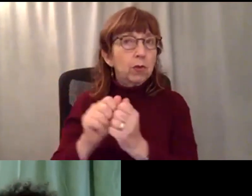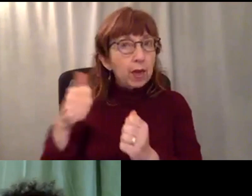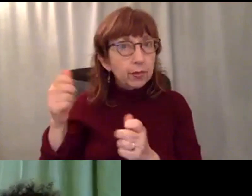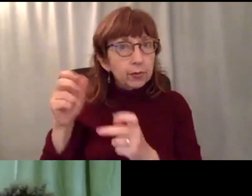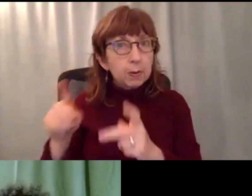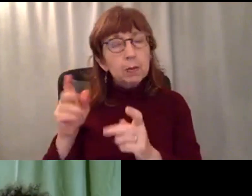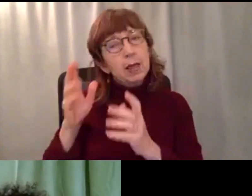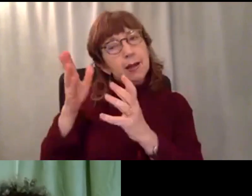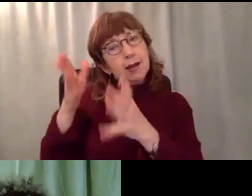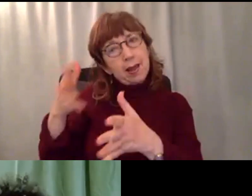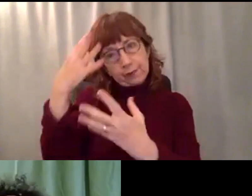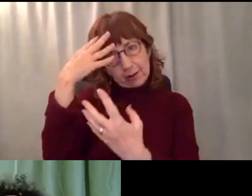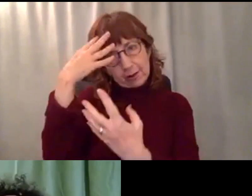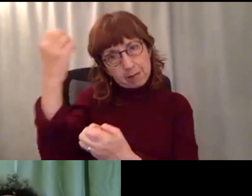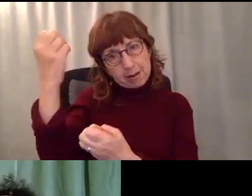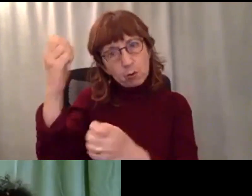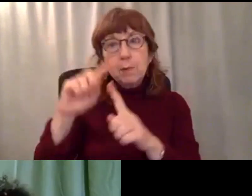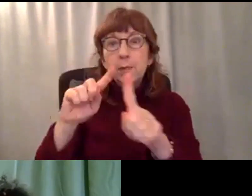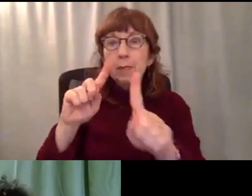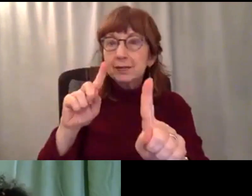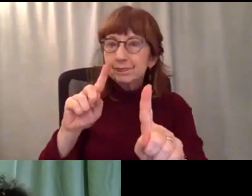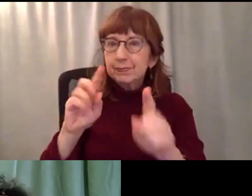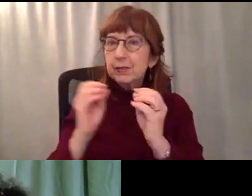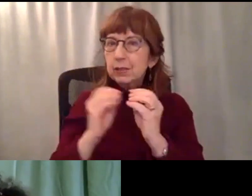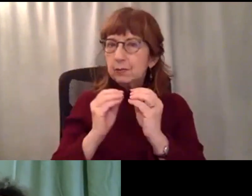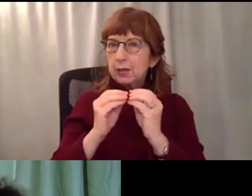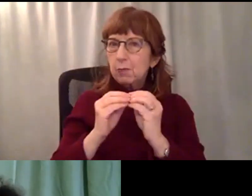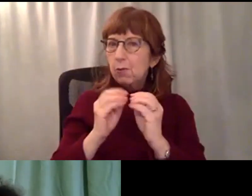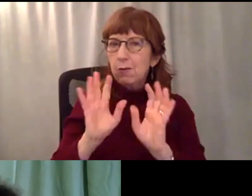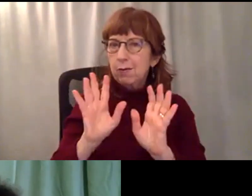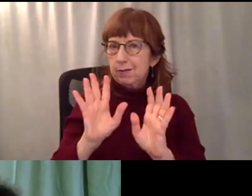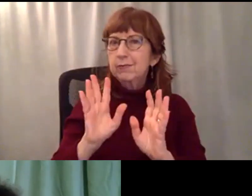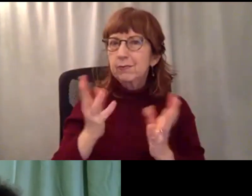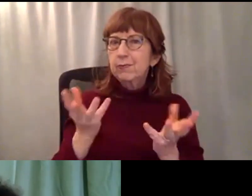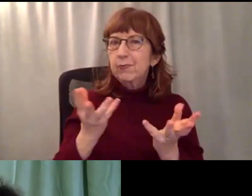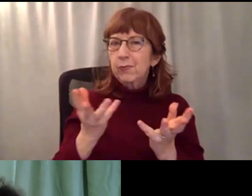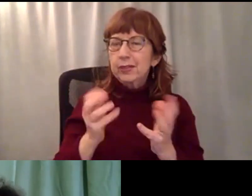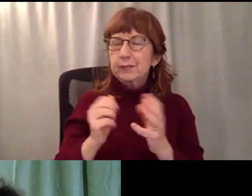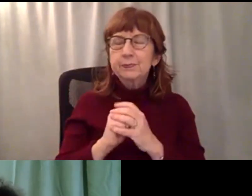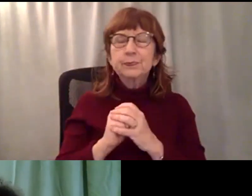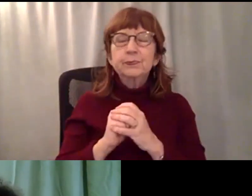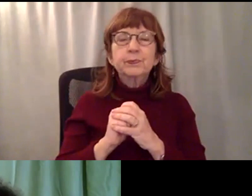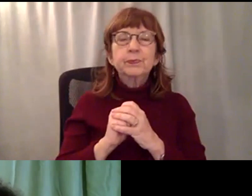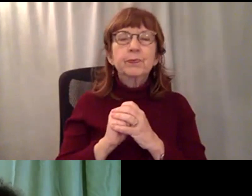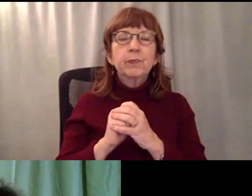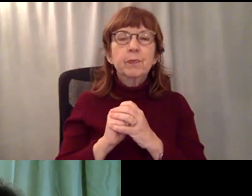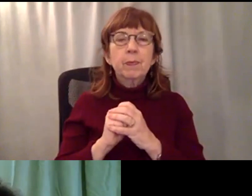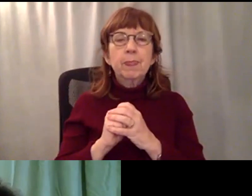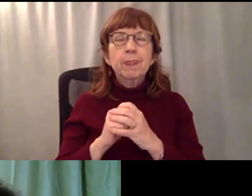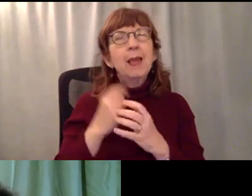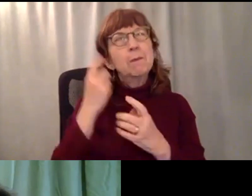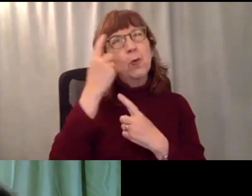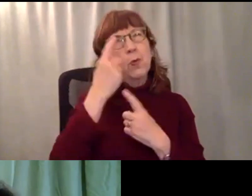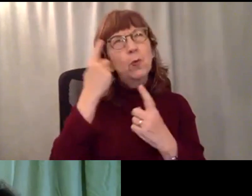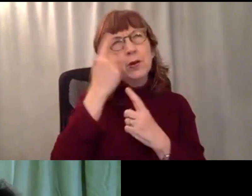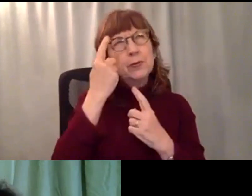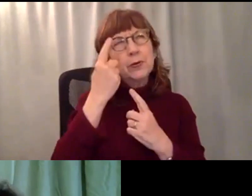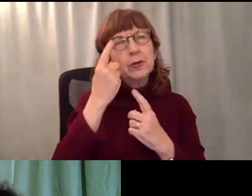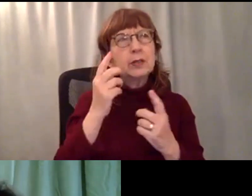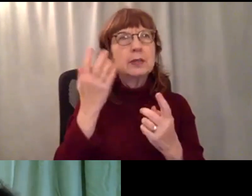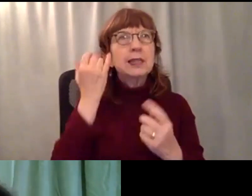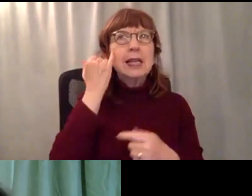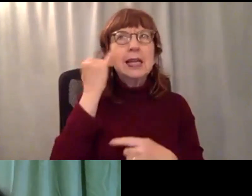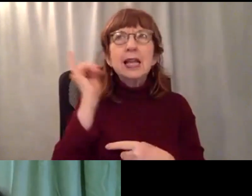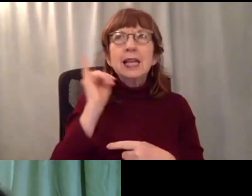almost feel like there's something more to it than just that. And I wonder if it's kind of more of like almost